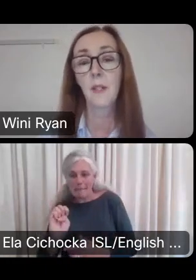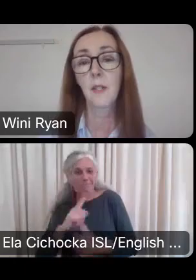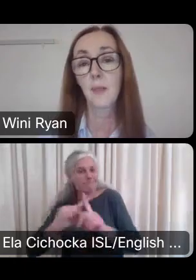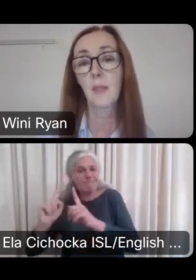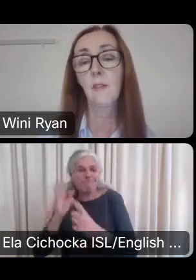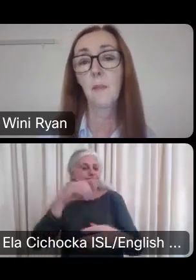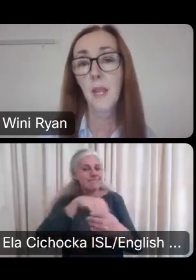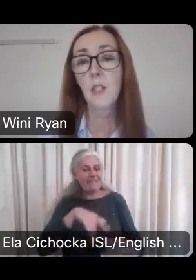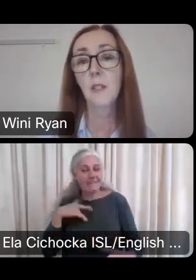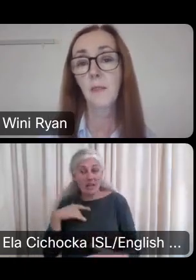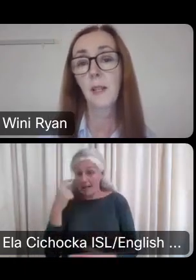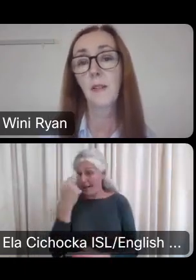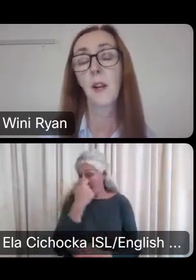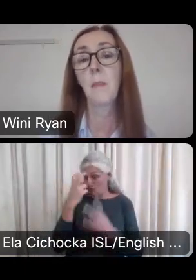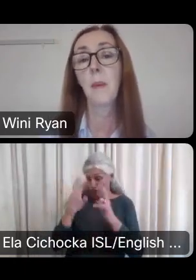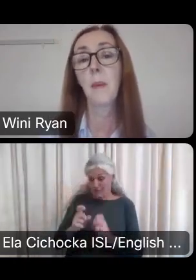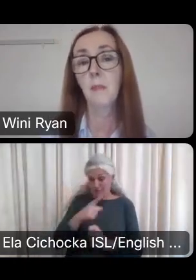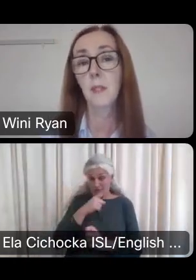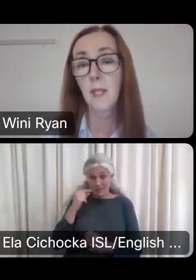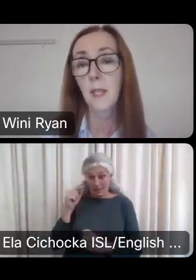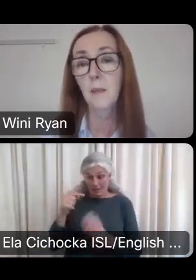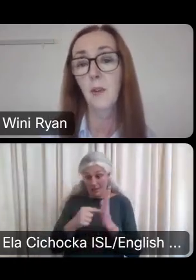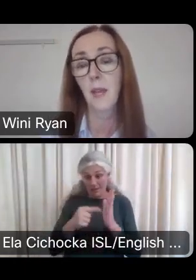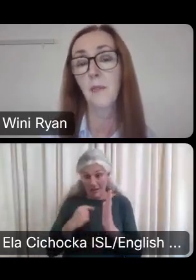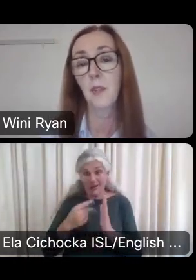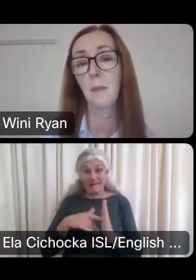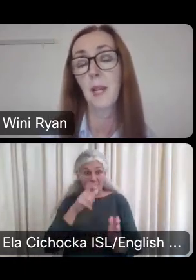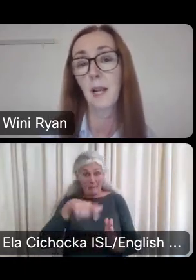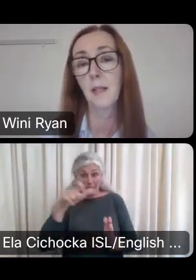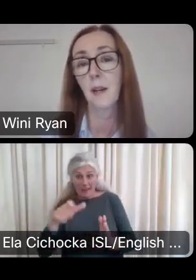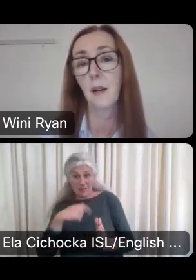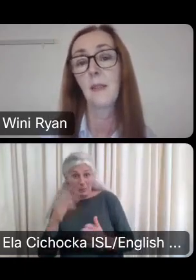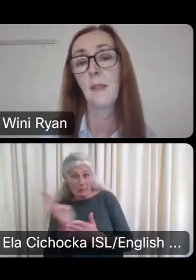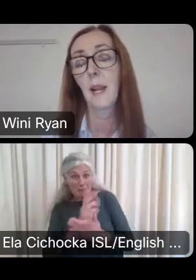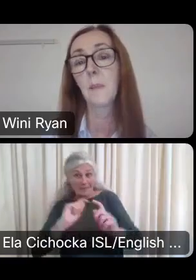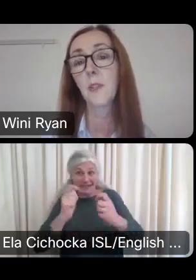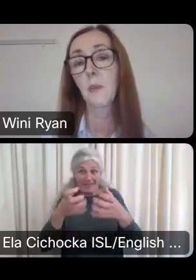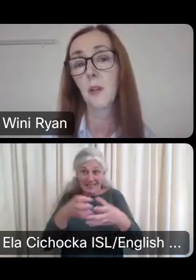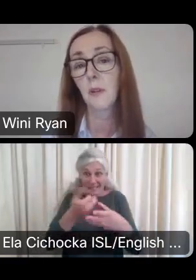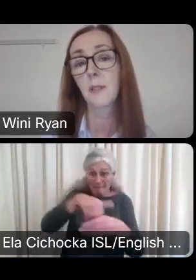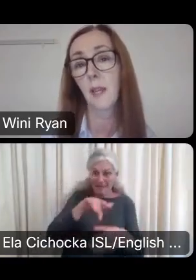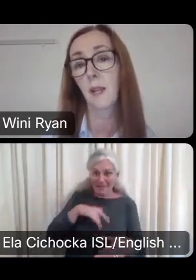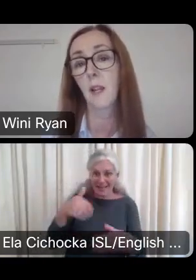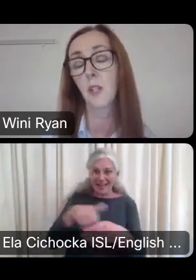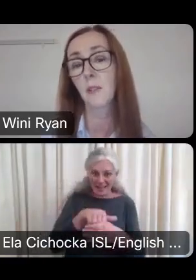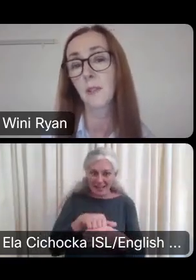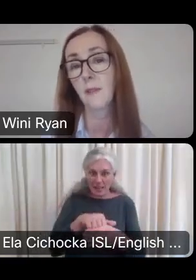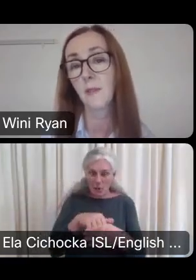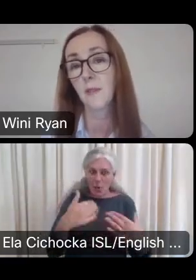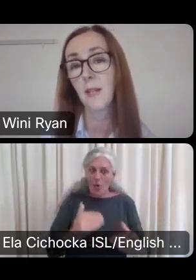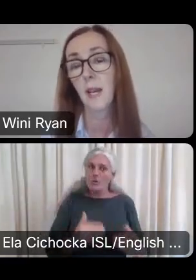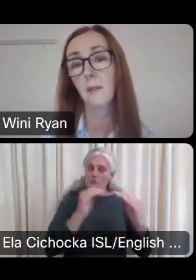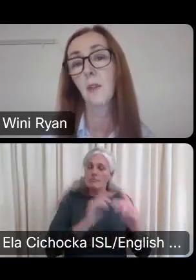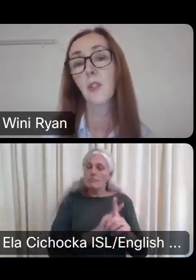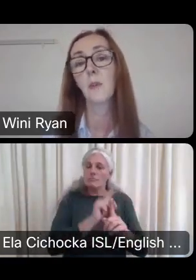evidence shows us, that if patients feel they are part of the team looking after them in healthcare, that helps to increase psychological